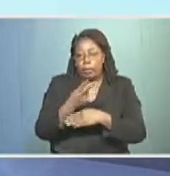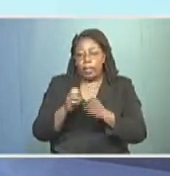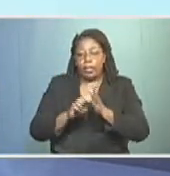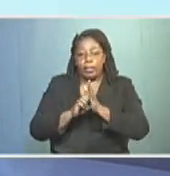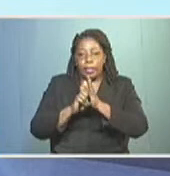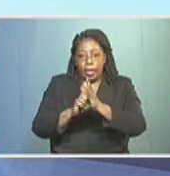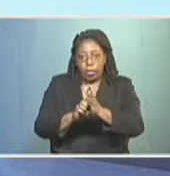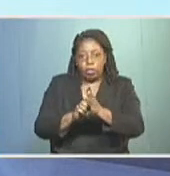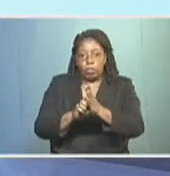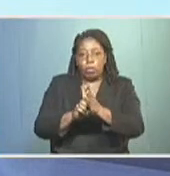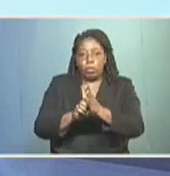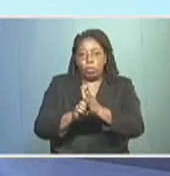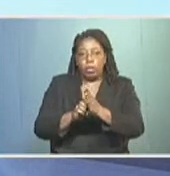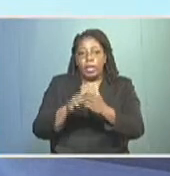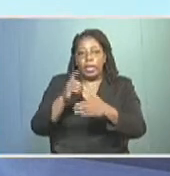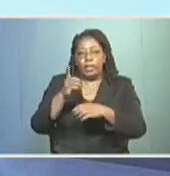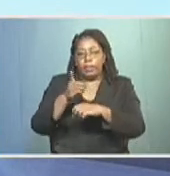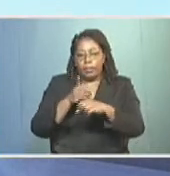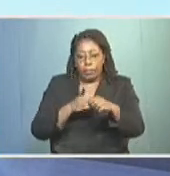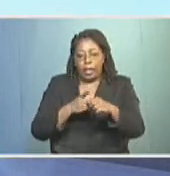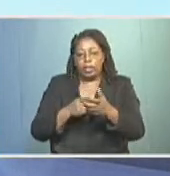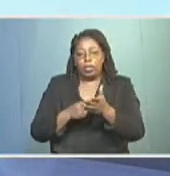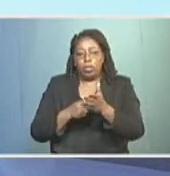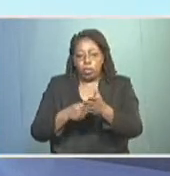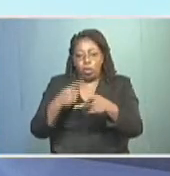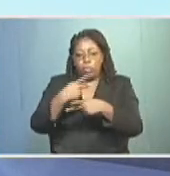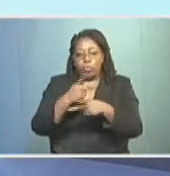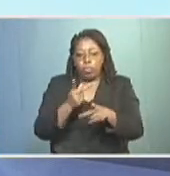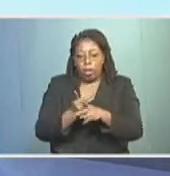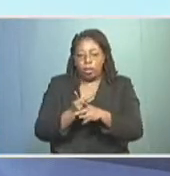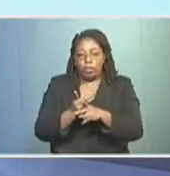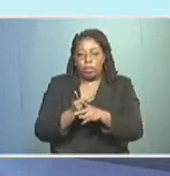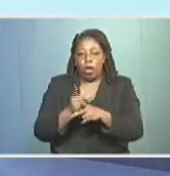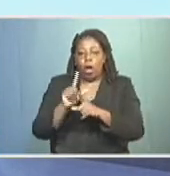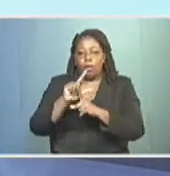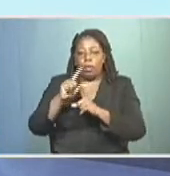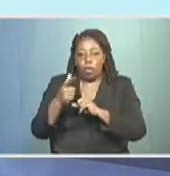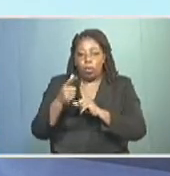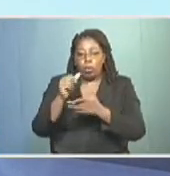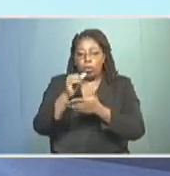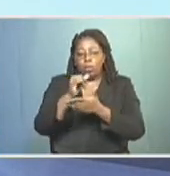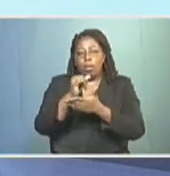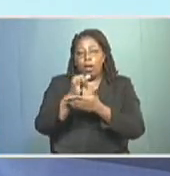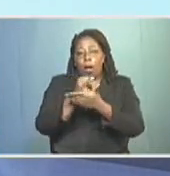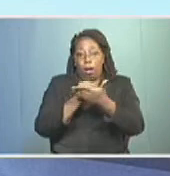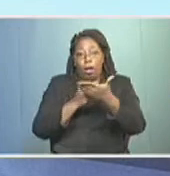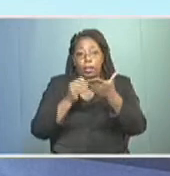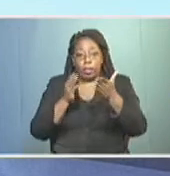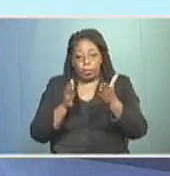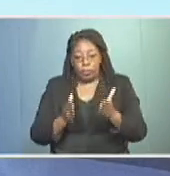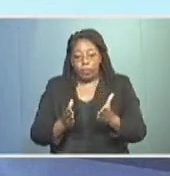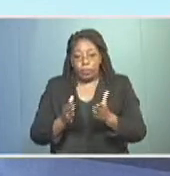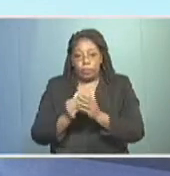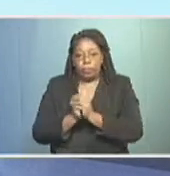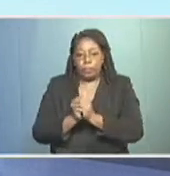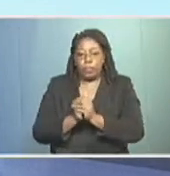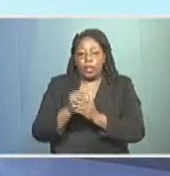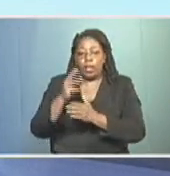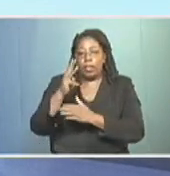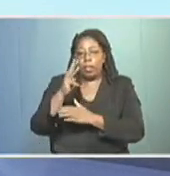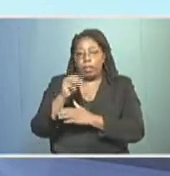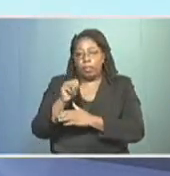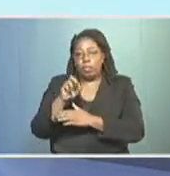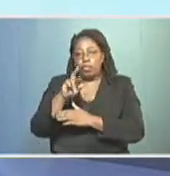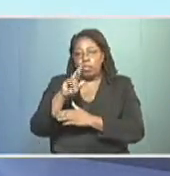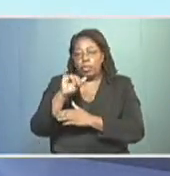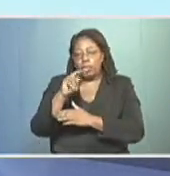specially designed to push to the fore products and craft of local artisans and entrepreneurs. Minister of Agriculture and Marine Resources and Family